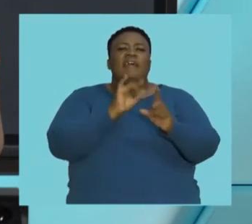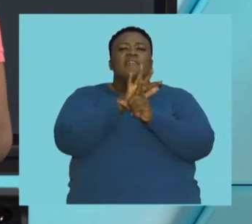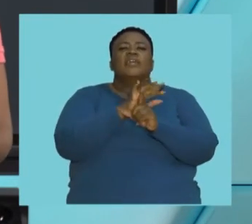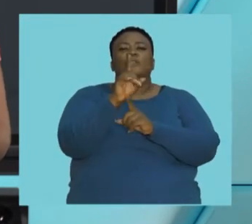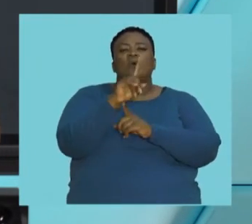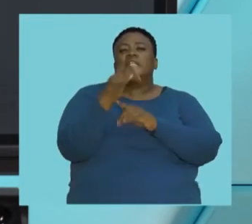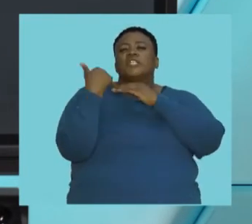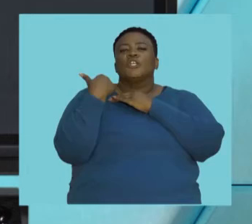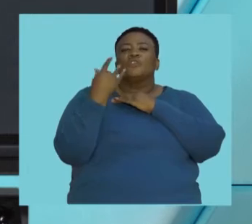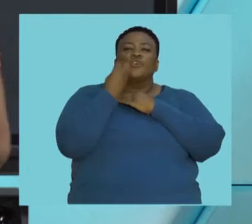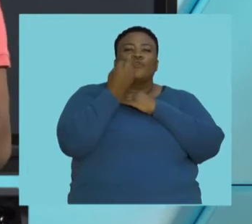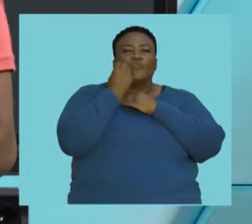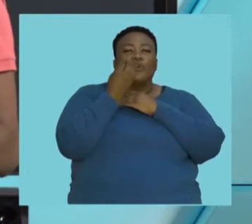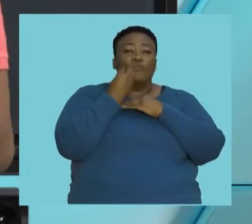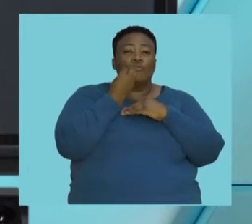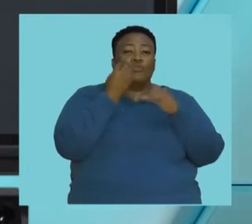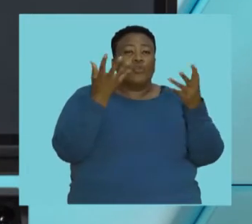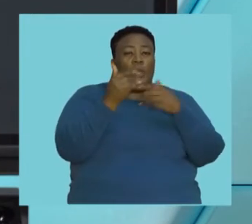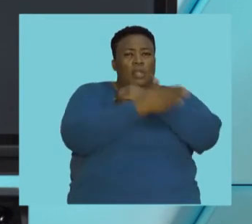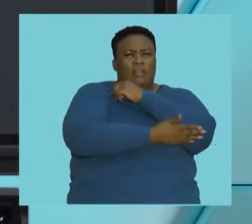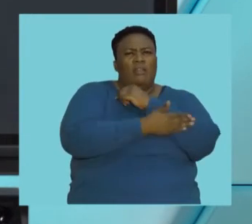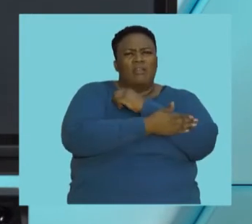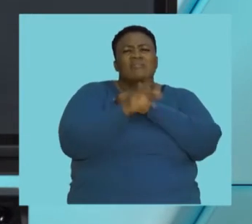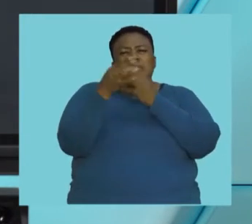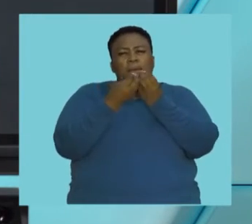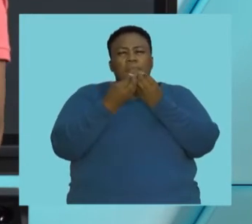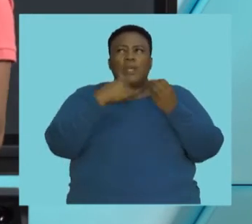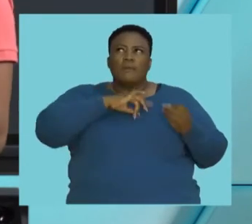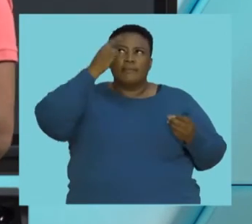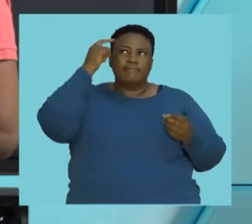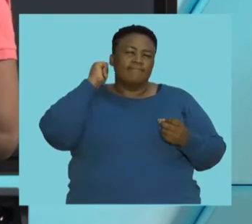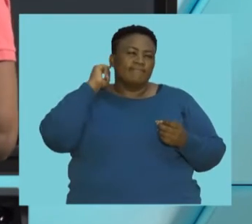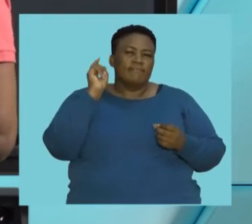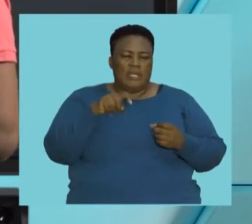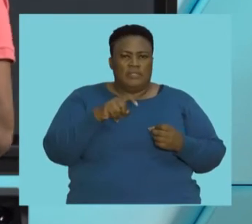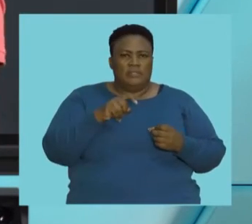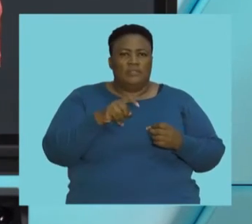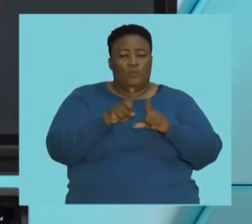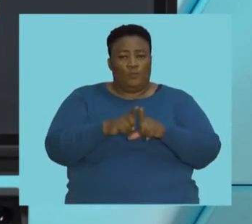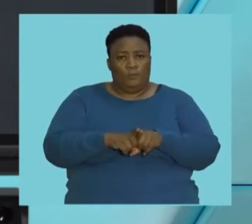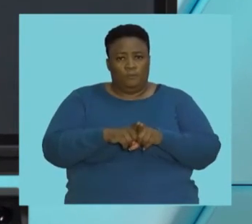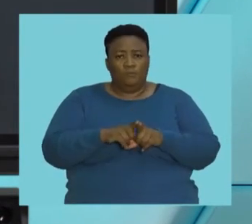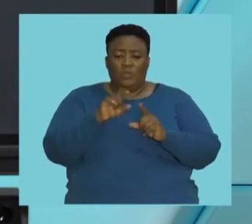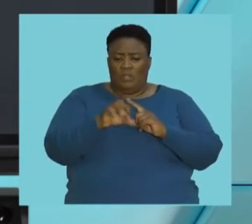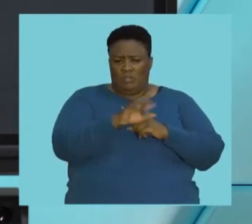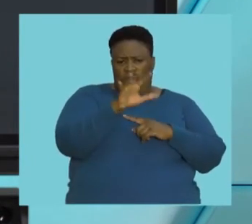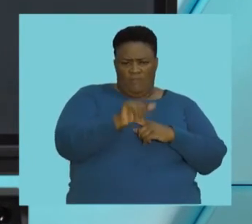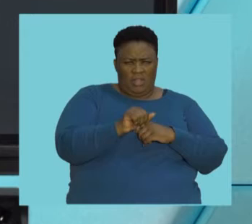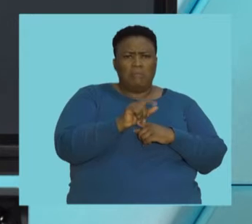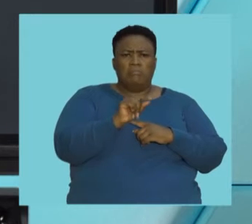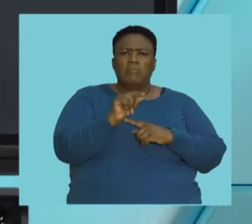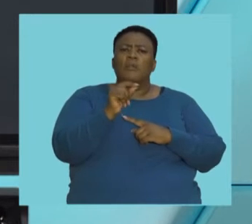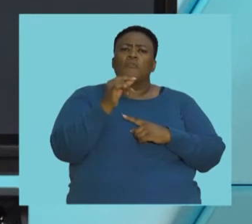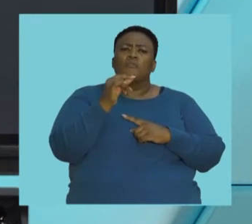in a country. So it's something that we need to consider in terms of the context of a South African context in terms of food availability